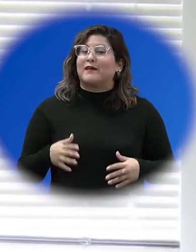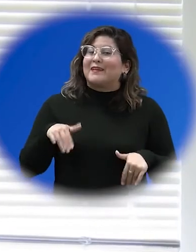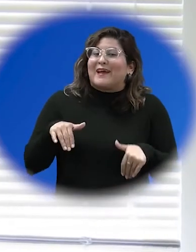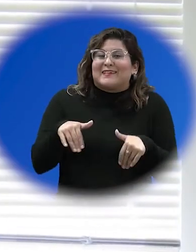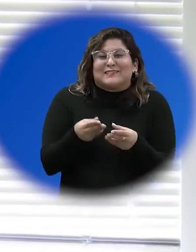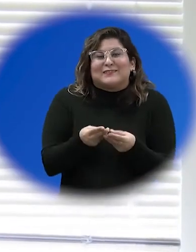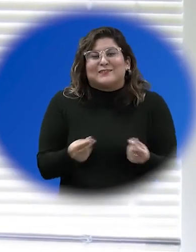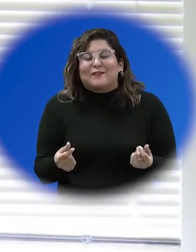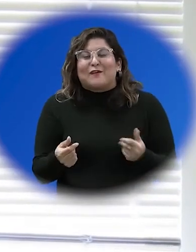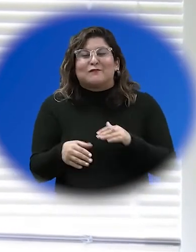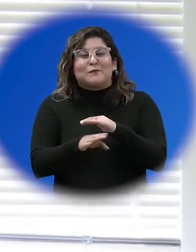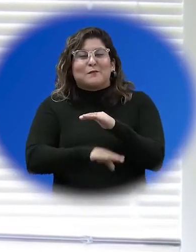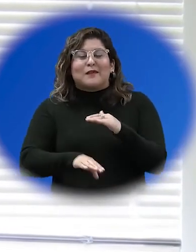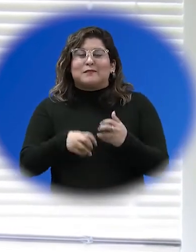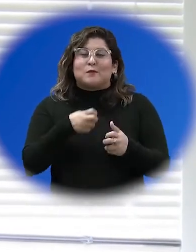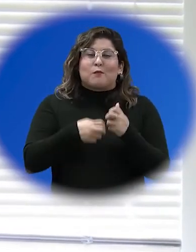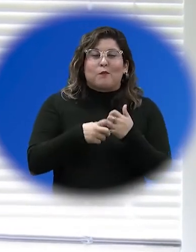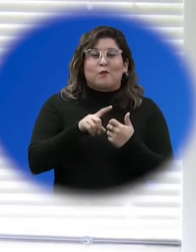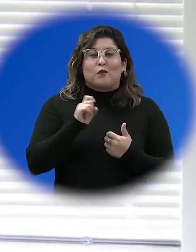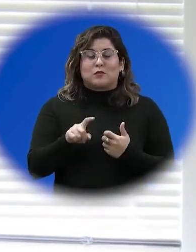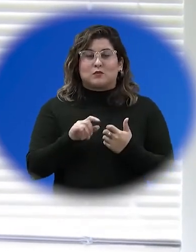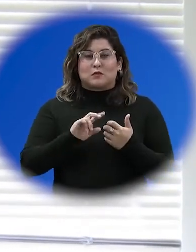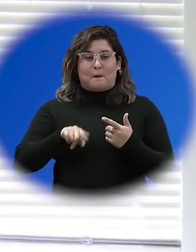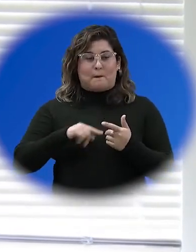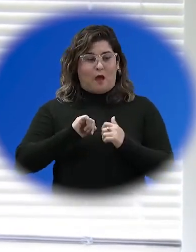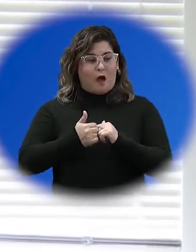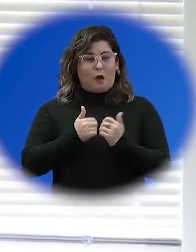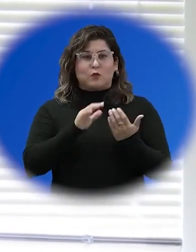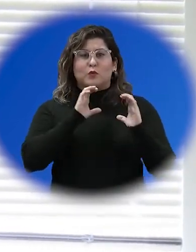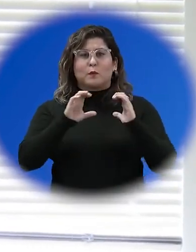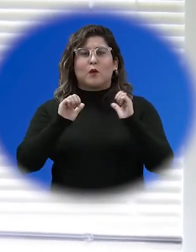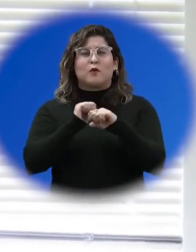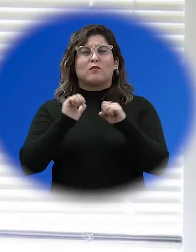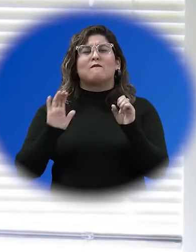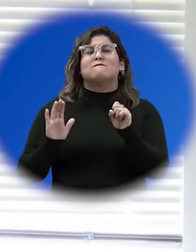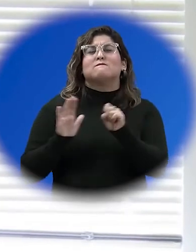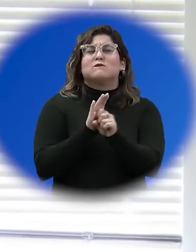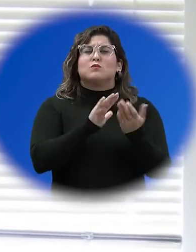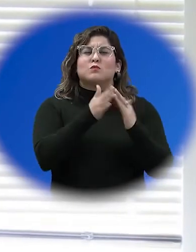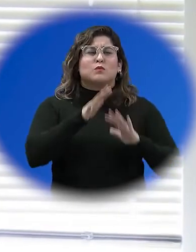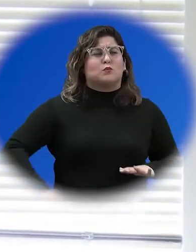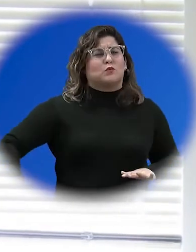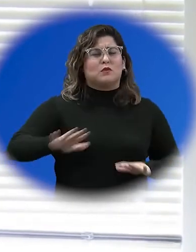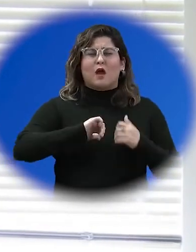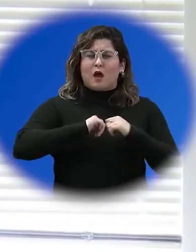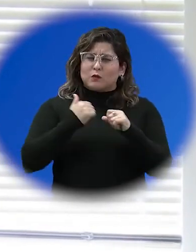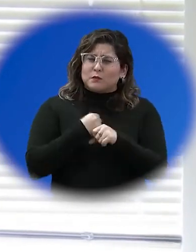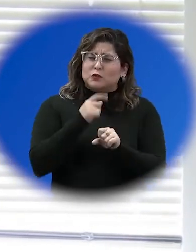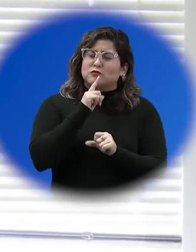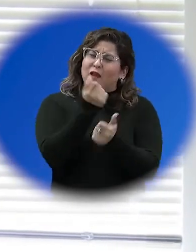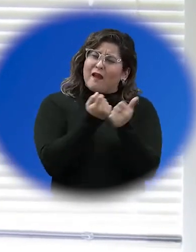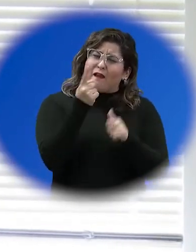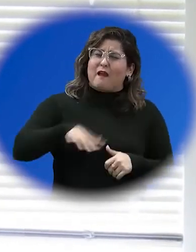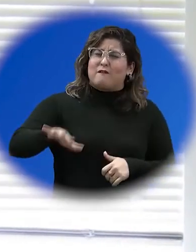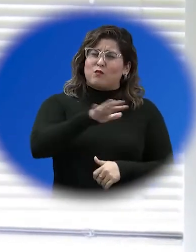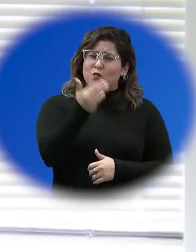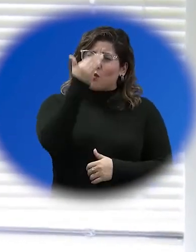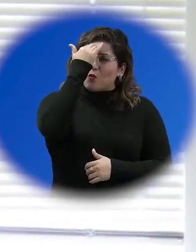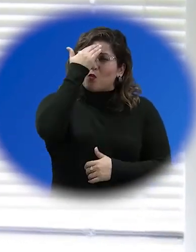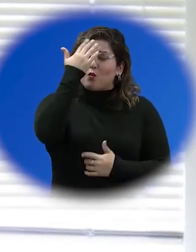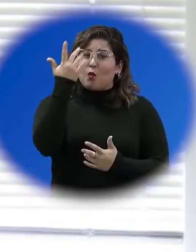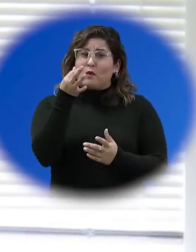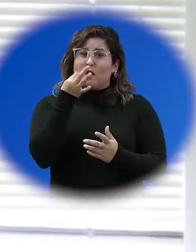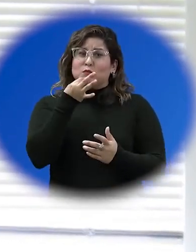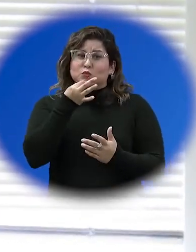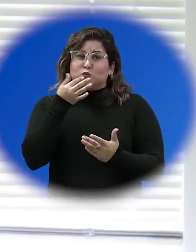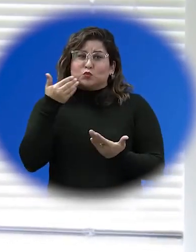We still haven't solved basic problems and questions about how do we communicate with the whole community? How do we make sure that everybody is